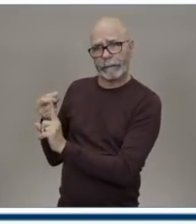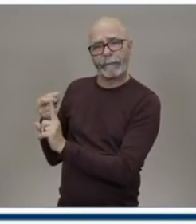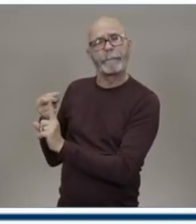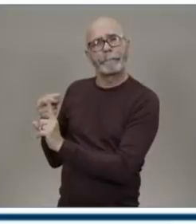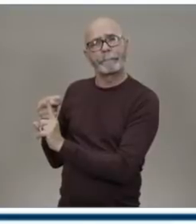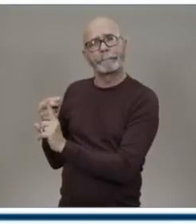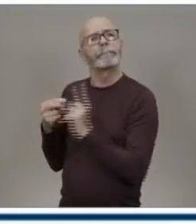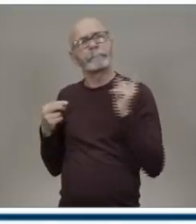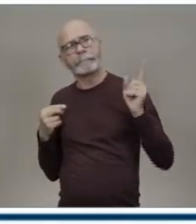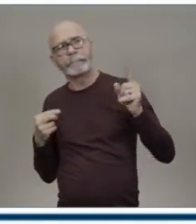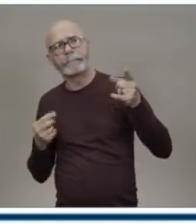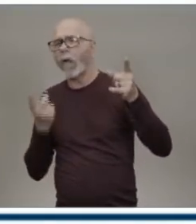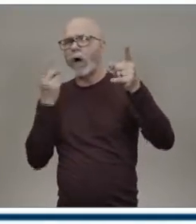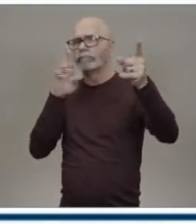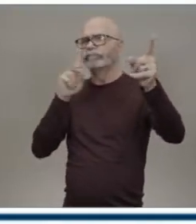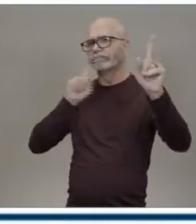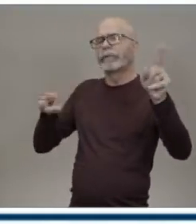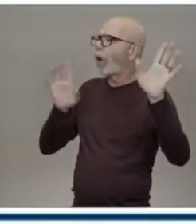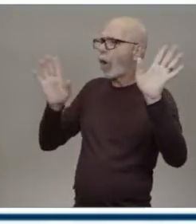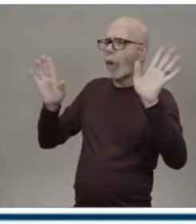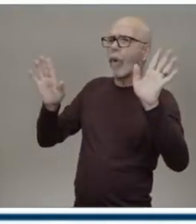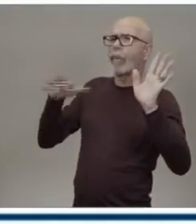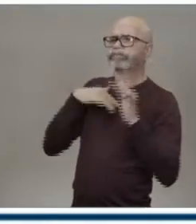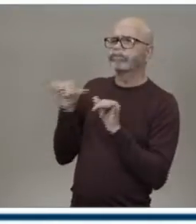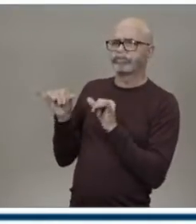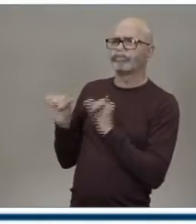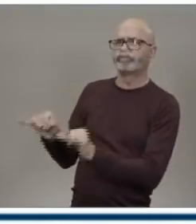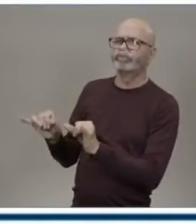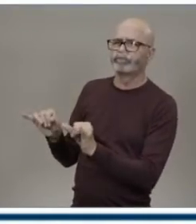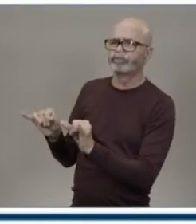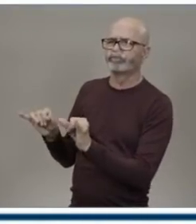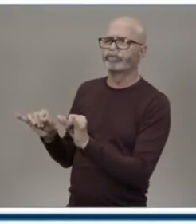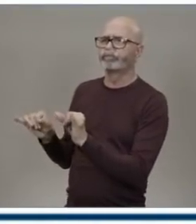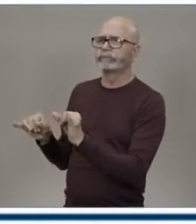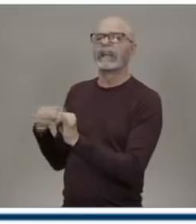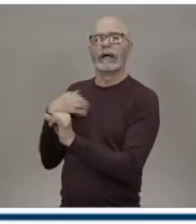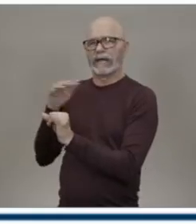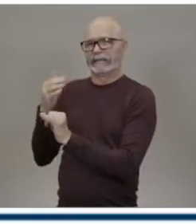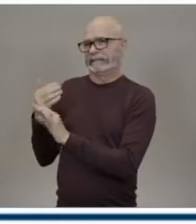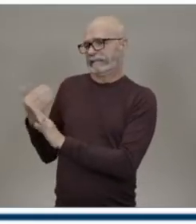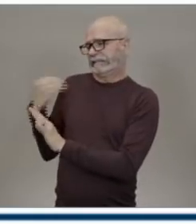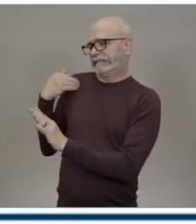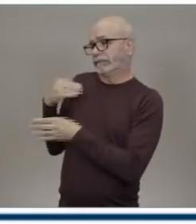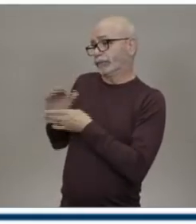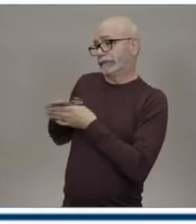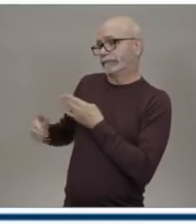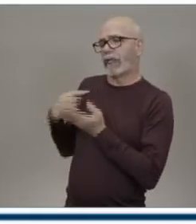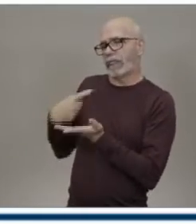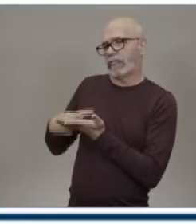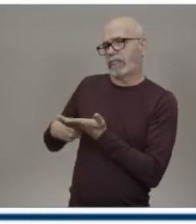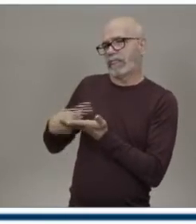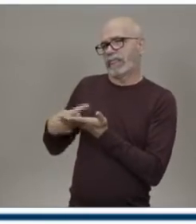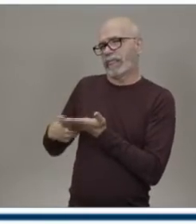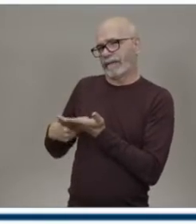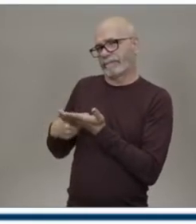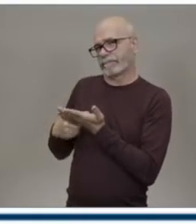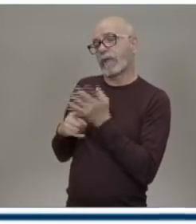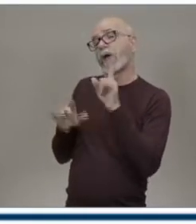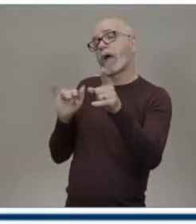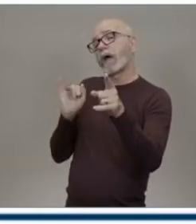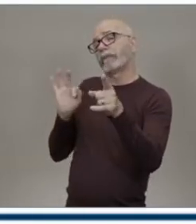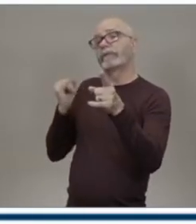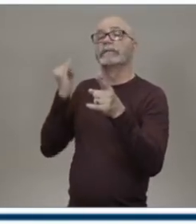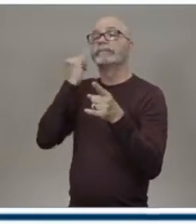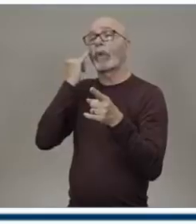fact, some of the cases I was involved with talking with the MOHs over the weekend. Some cases it's very straightforward. If you have somebody who's